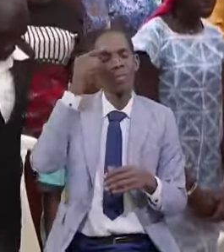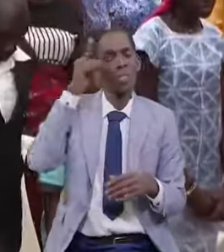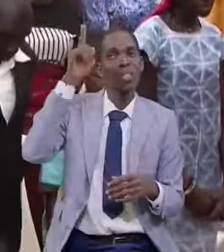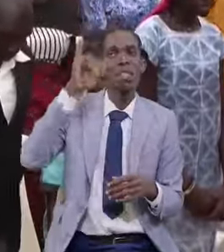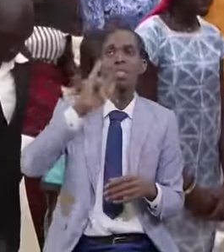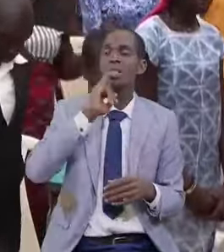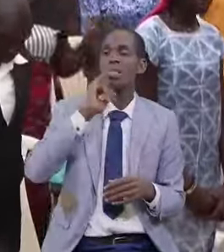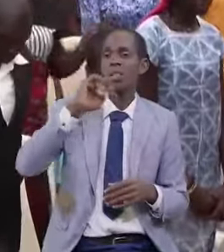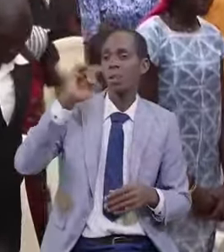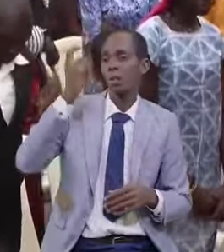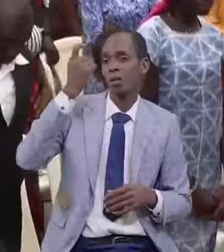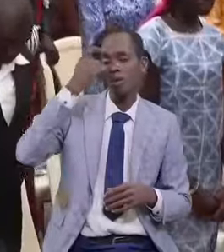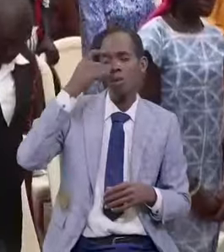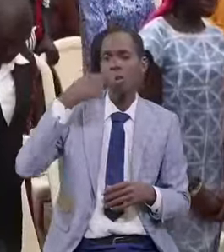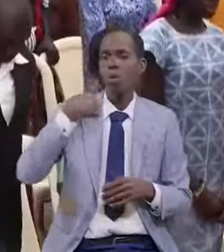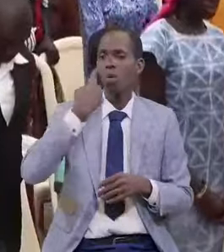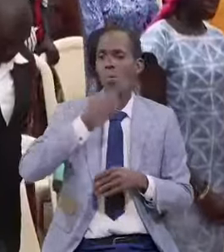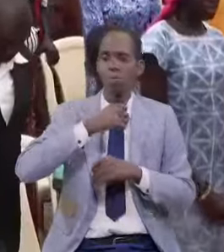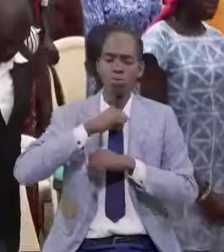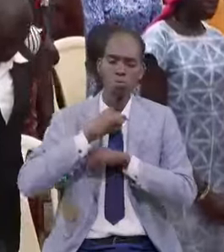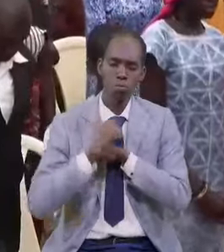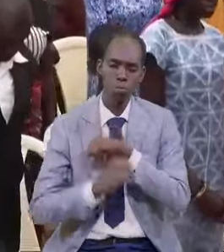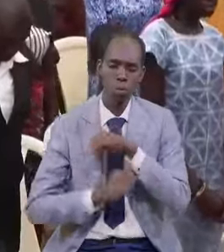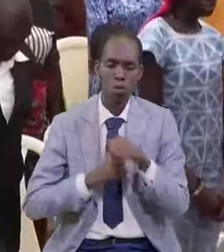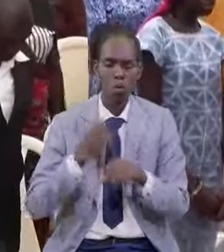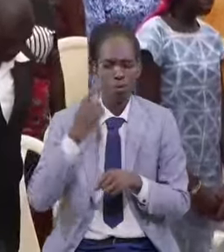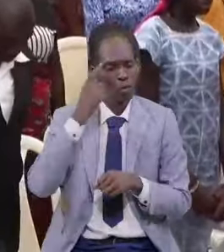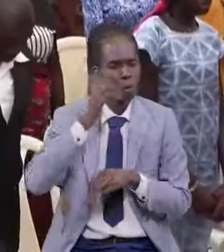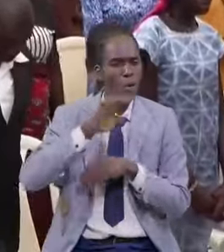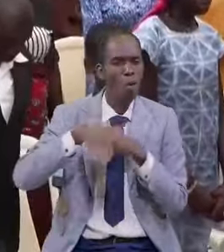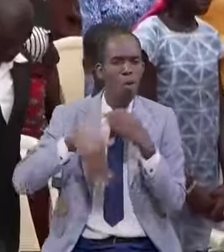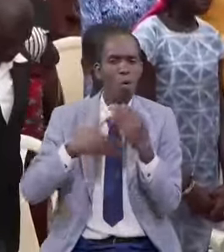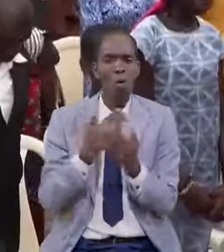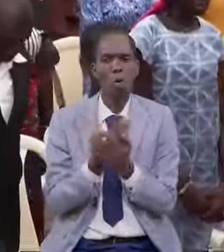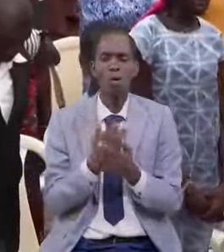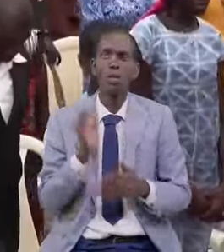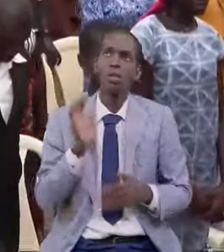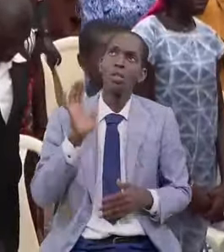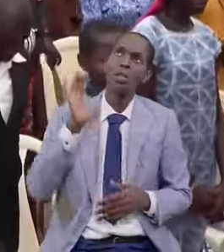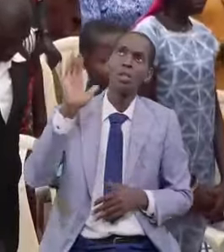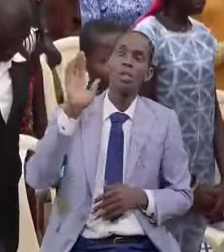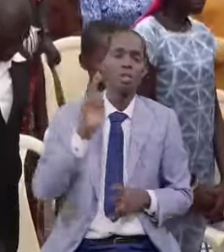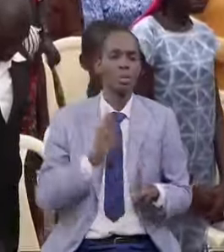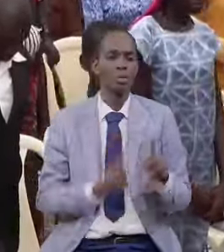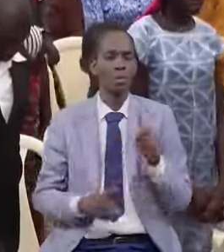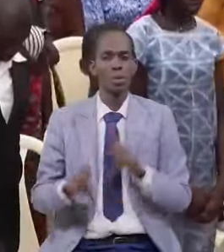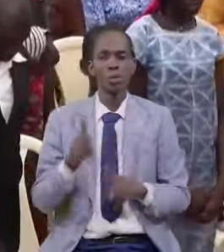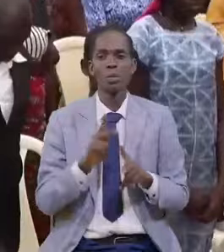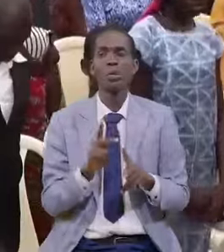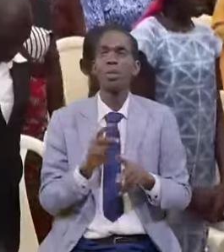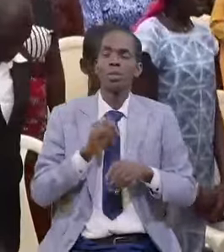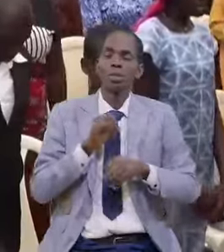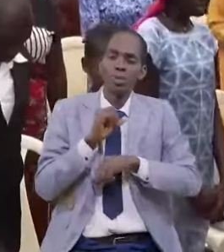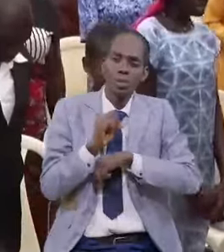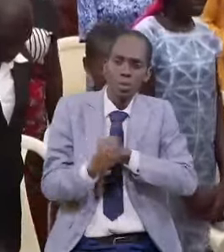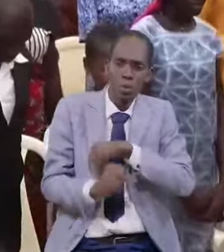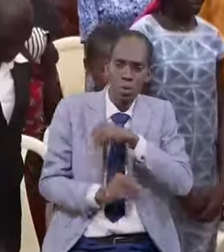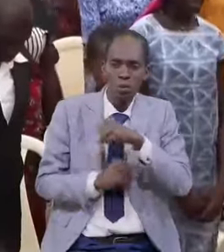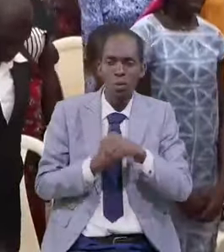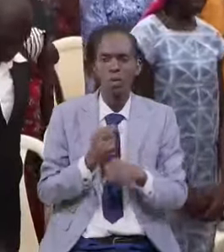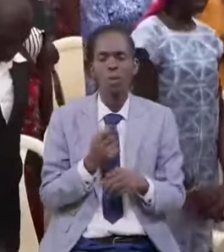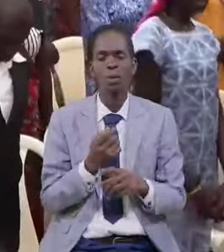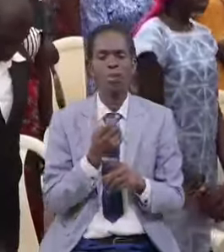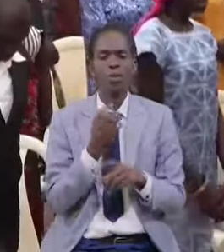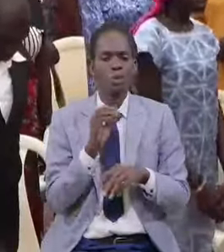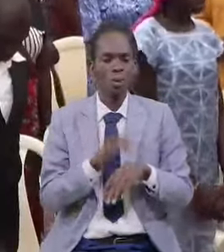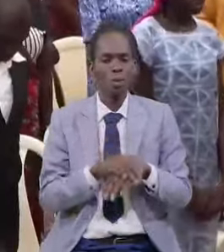all his subject he suffered for the great he suffered for the small man he suffered for the little